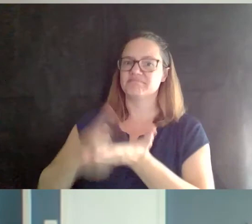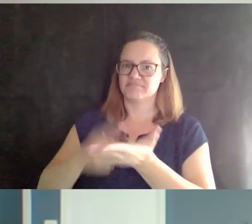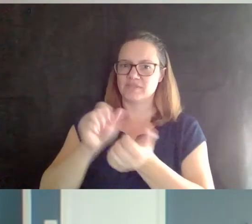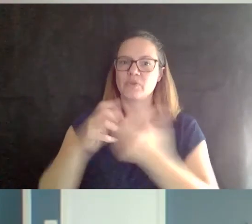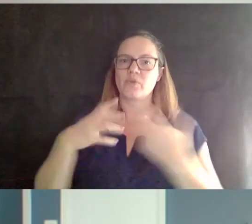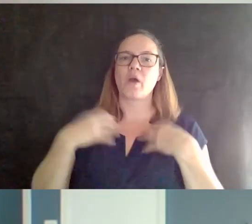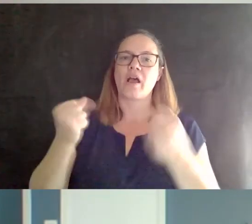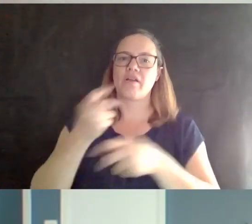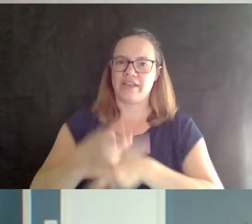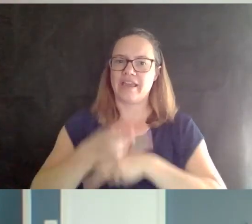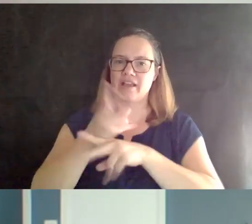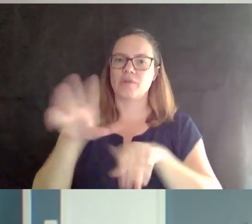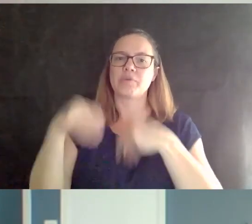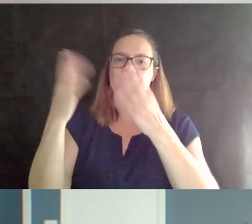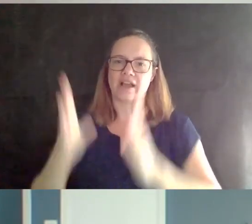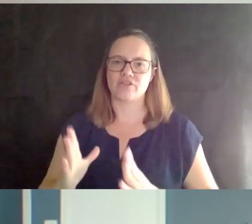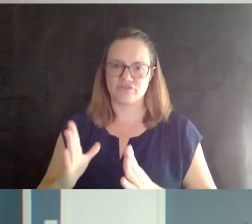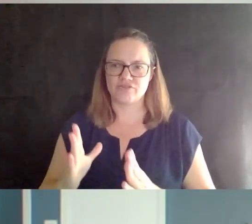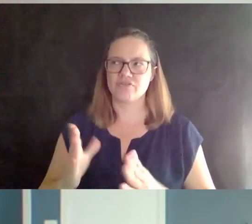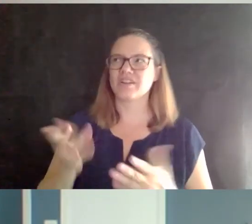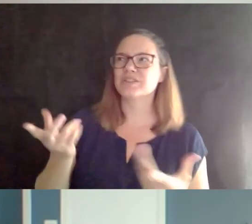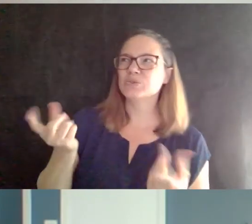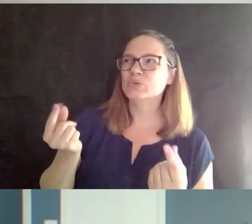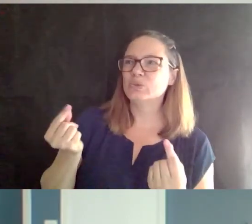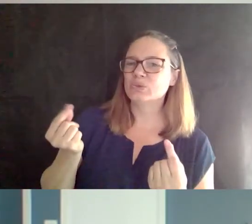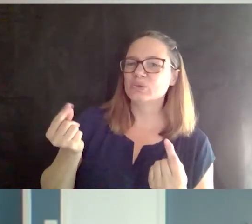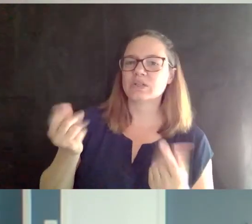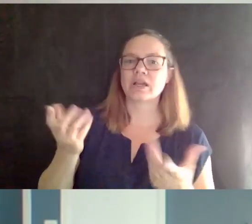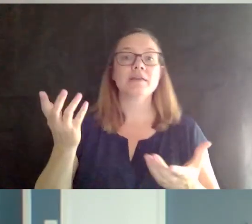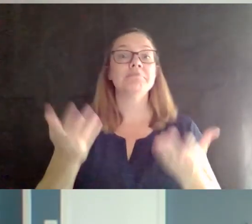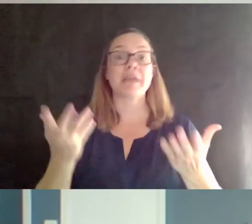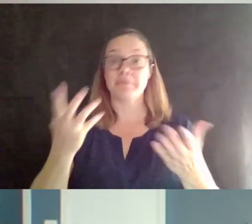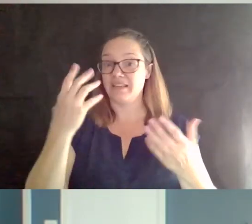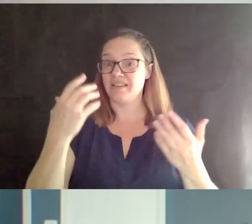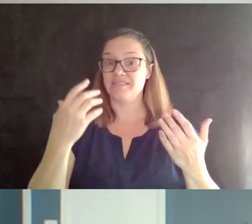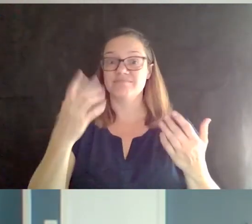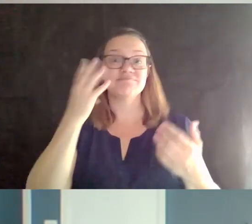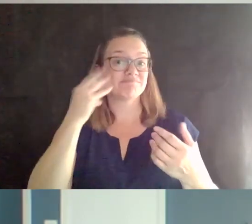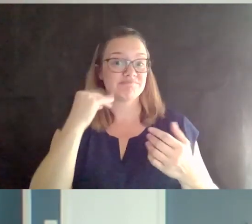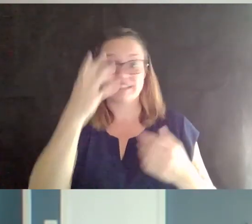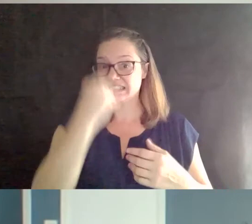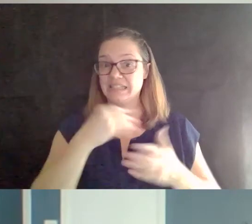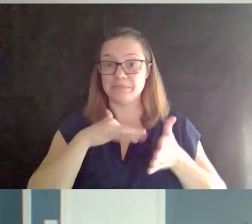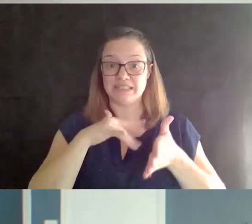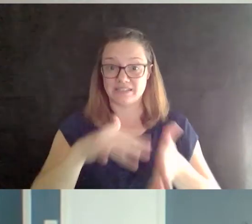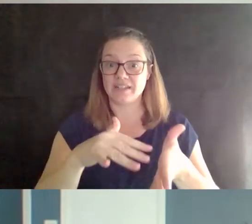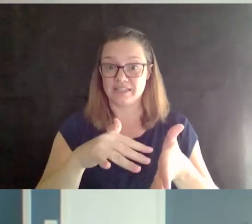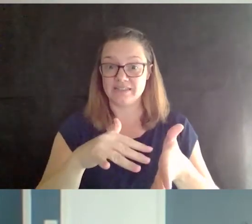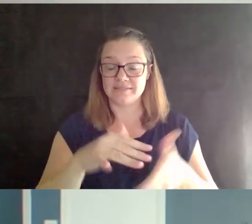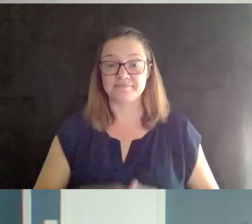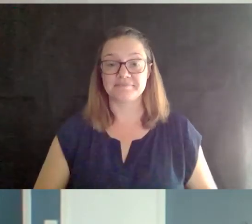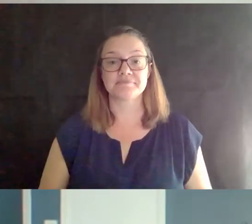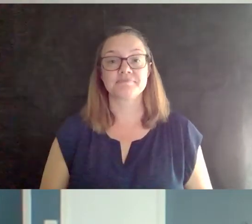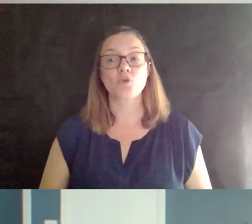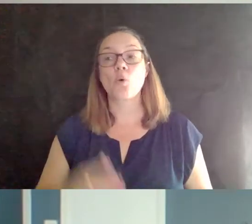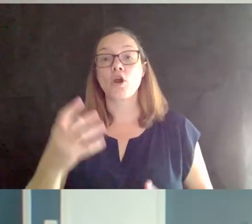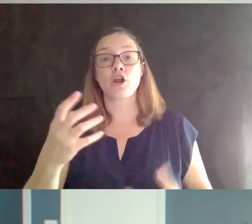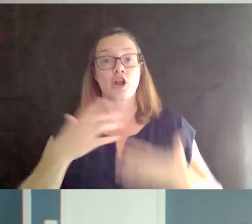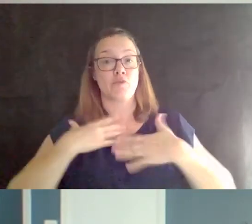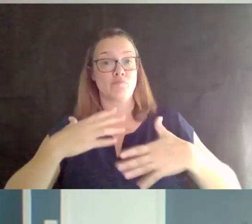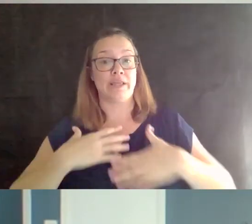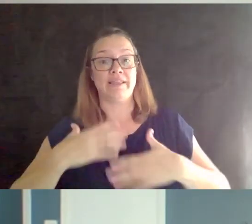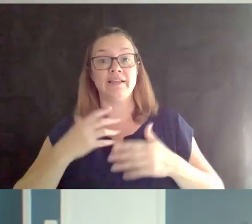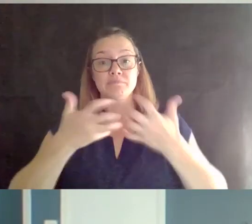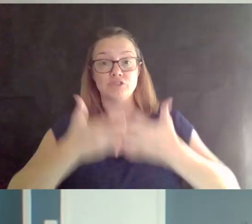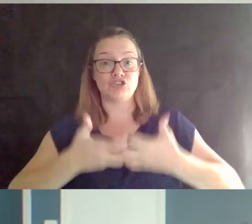of what can you do? Maybe you would get a sleep study or there's breathing